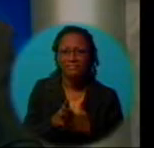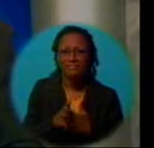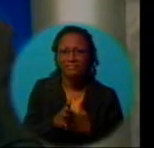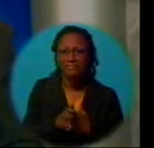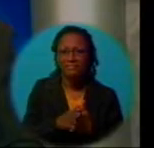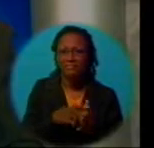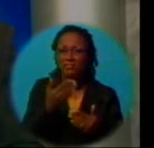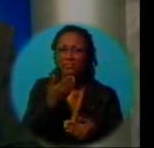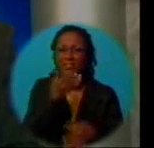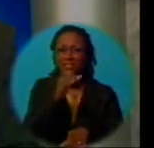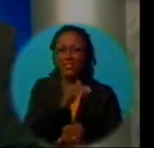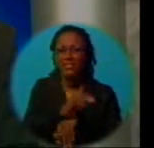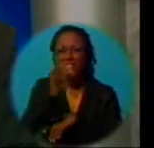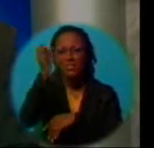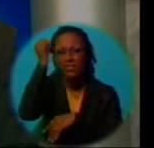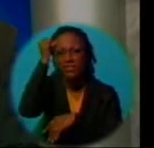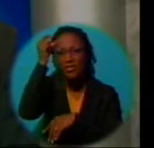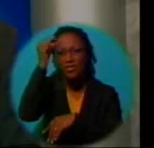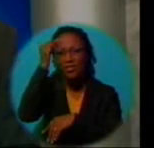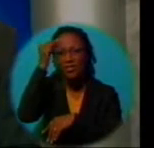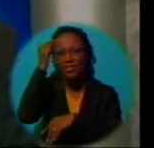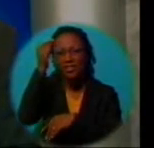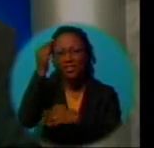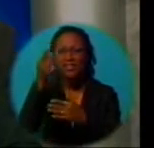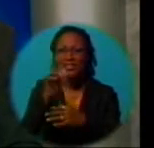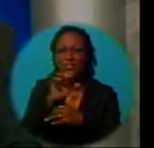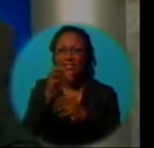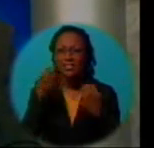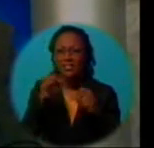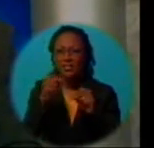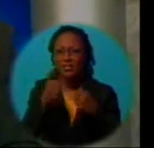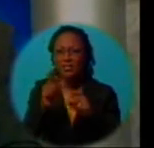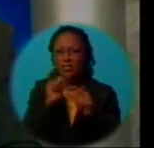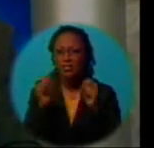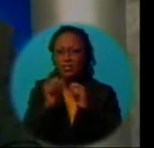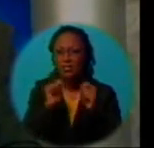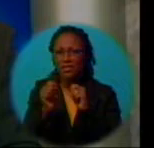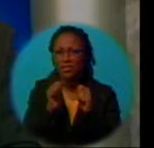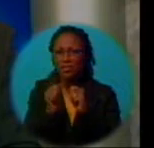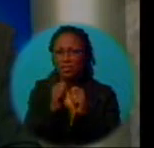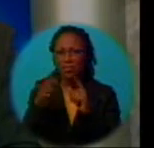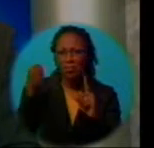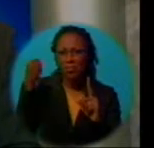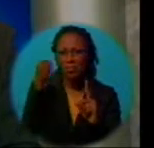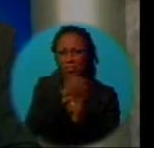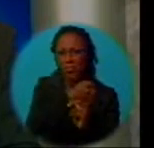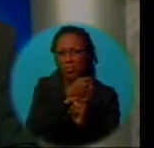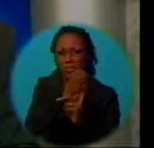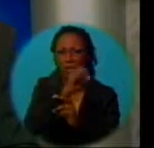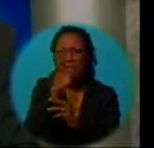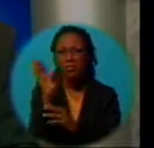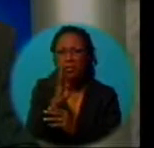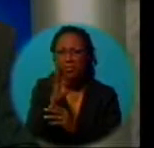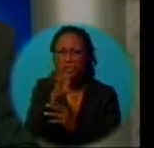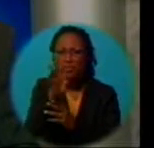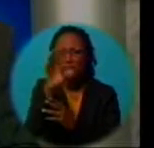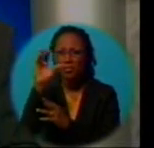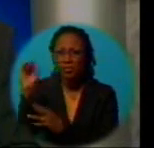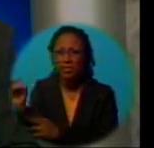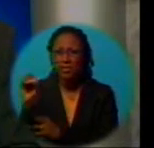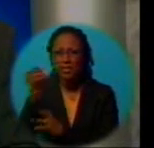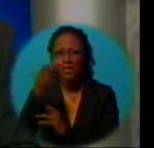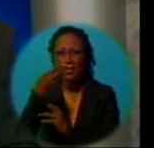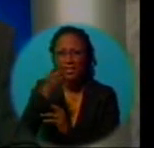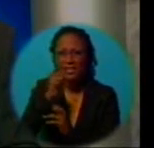Good evening, I'm Sean Green and this is the Lime Sports World. Trinidad and Tobago hammered Barbados 4-0 at the Hainsley Crawford